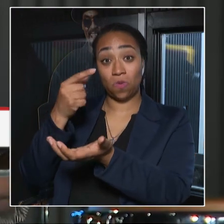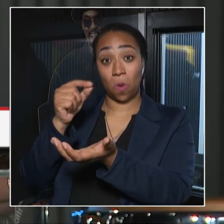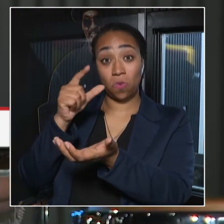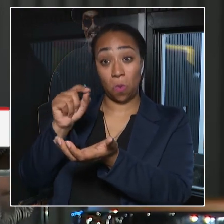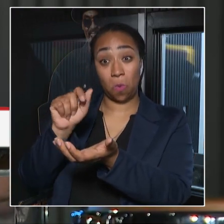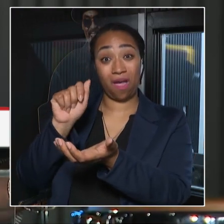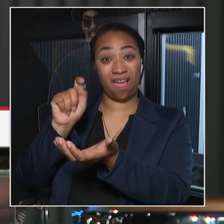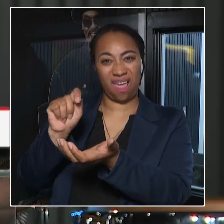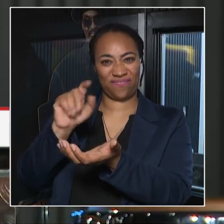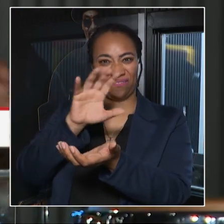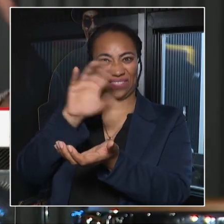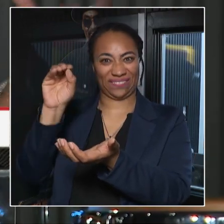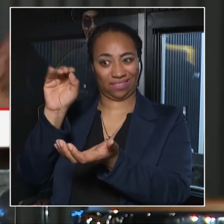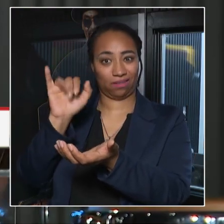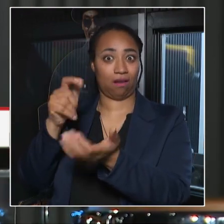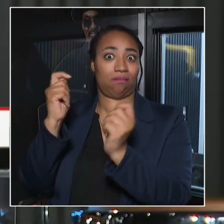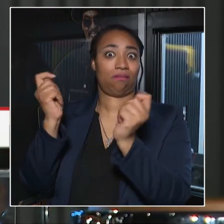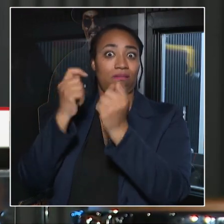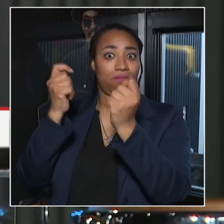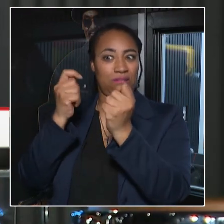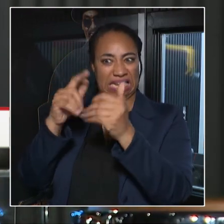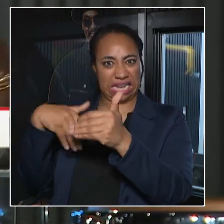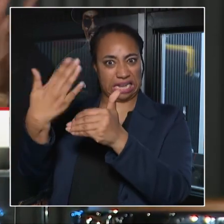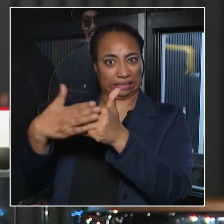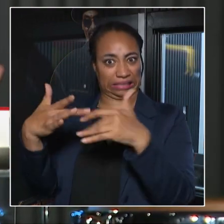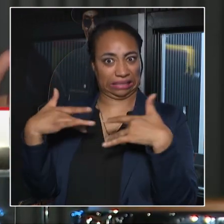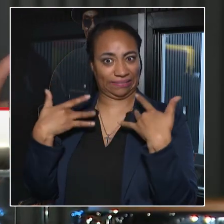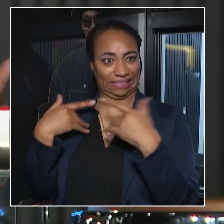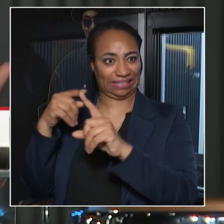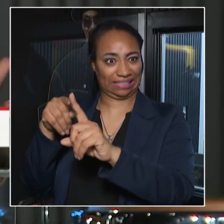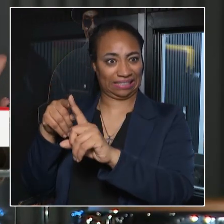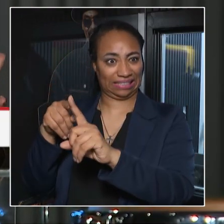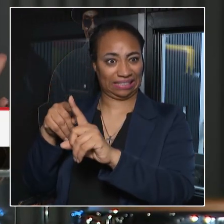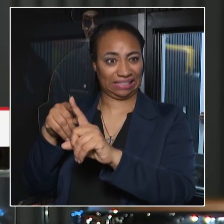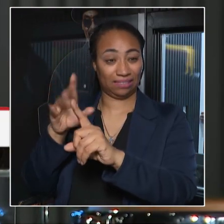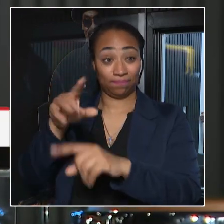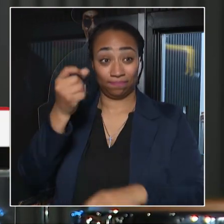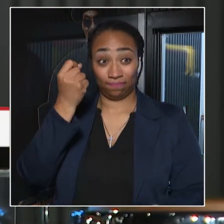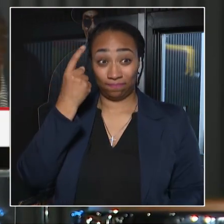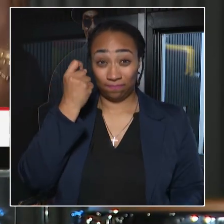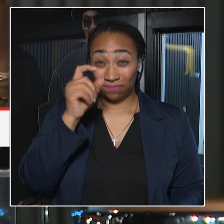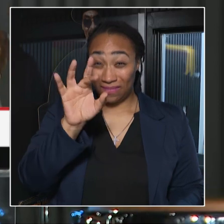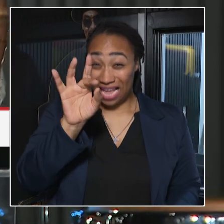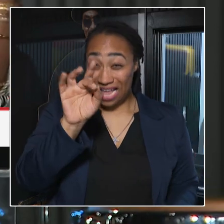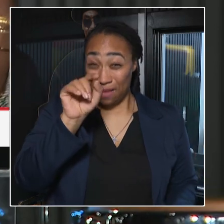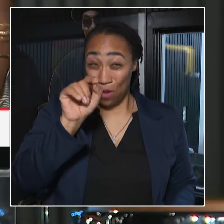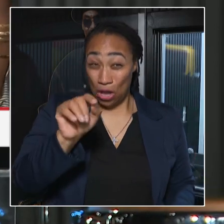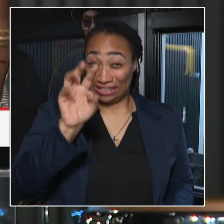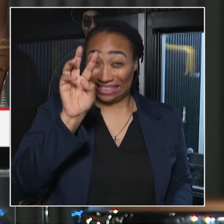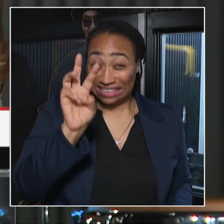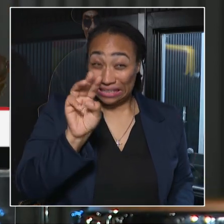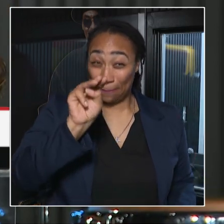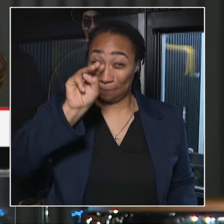took 8.6 million. We got 3, and we did it, right? And so thank you.